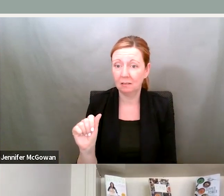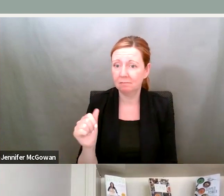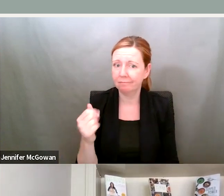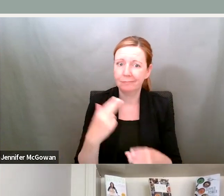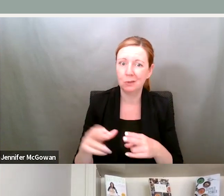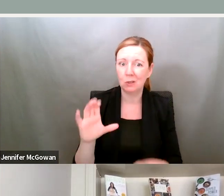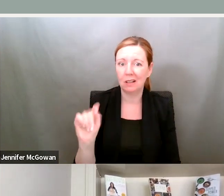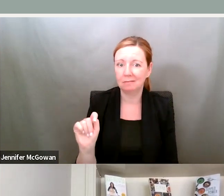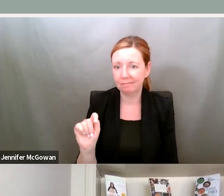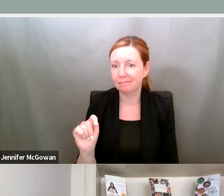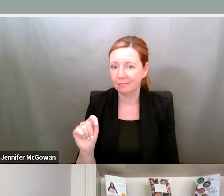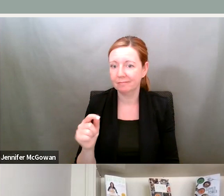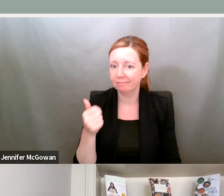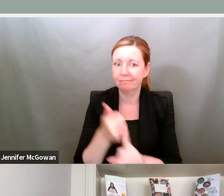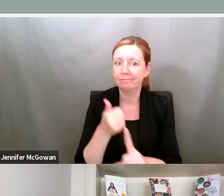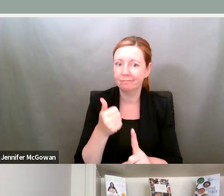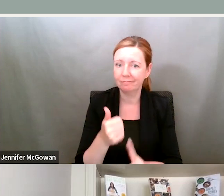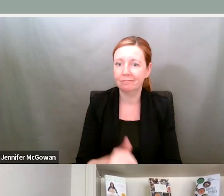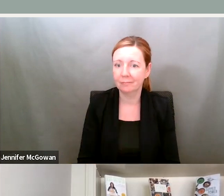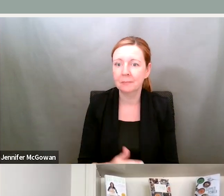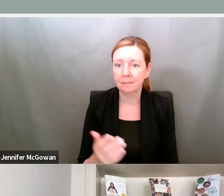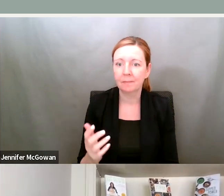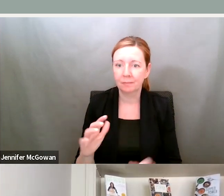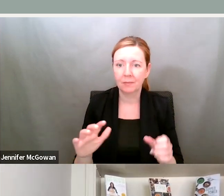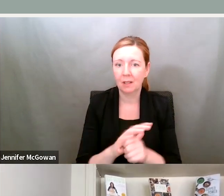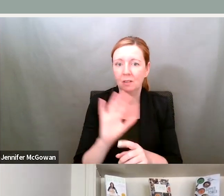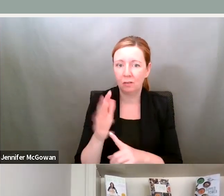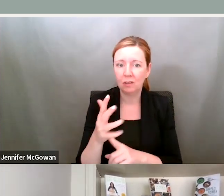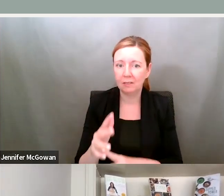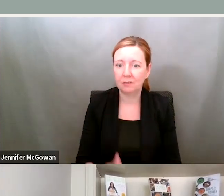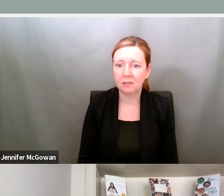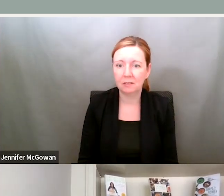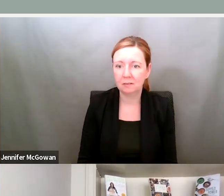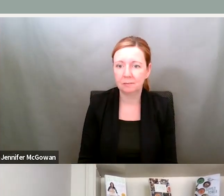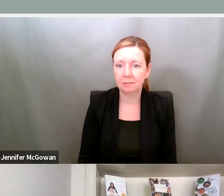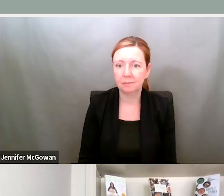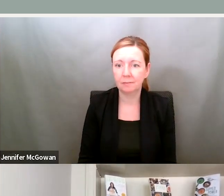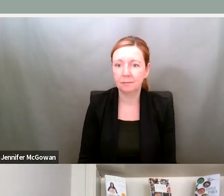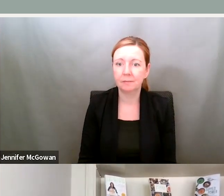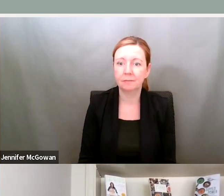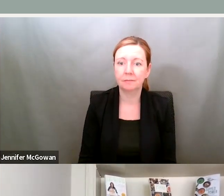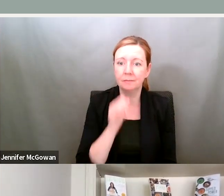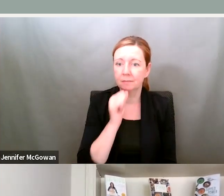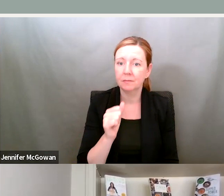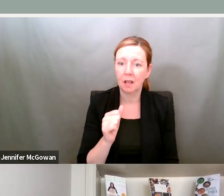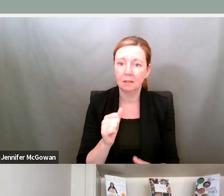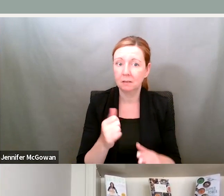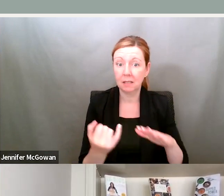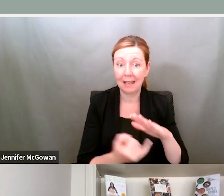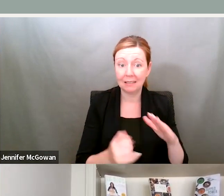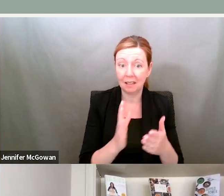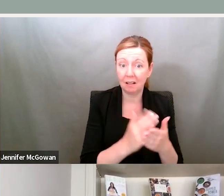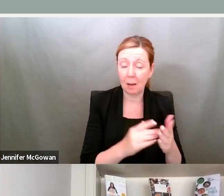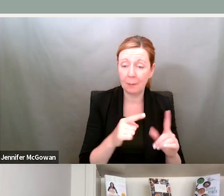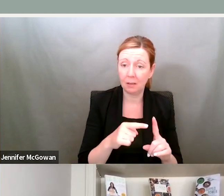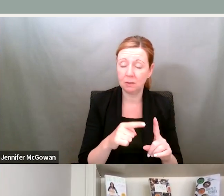shortcut to make that happen, in that it's just the whole leaf. It's not even an isolated compound. It's just